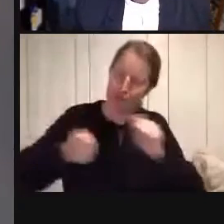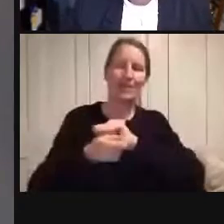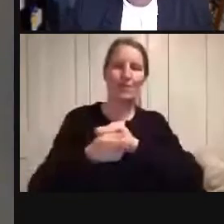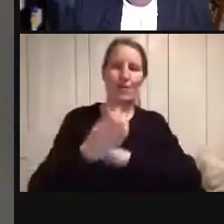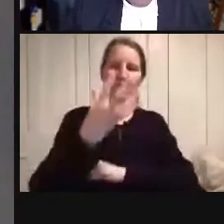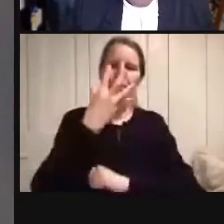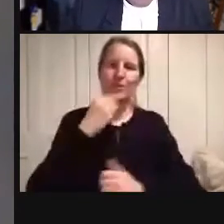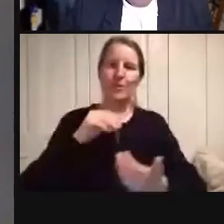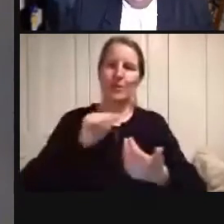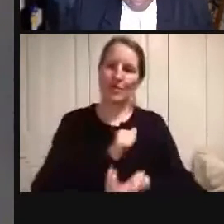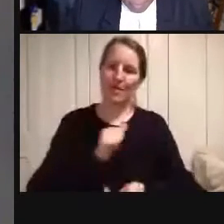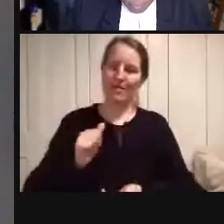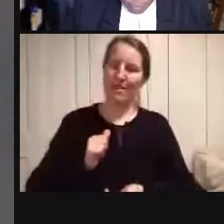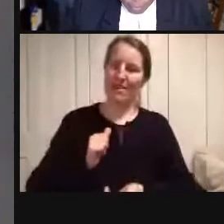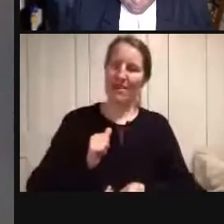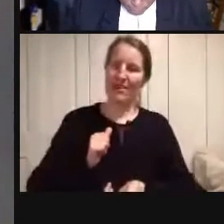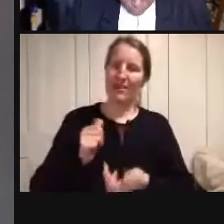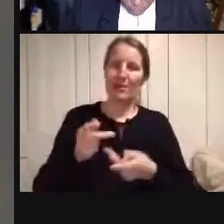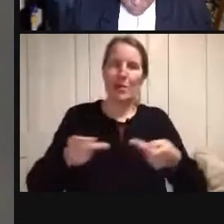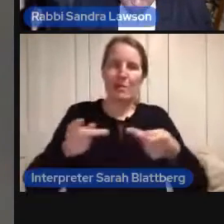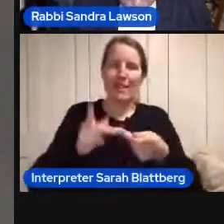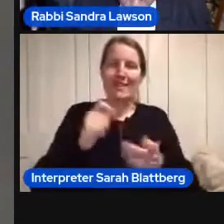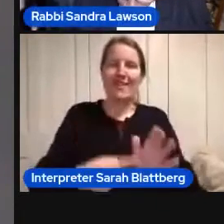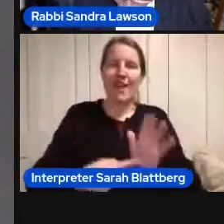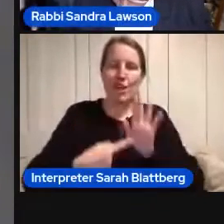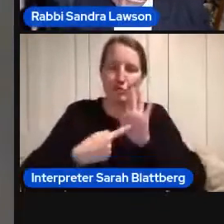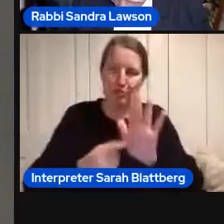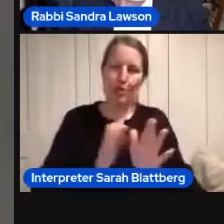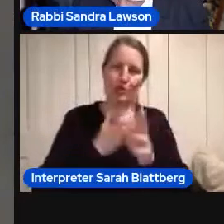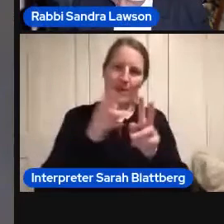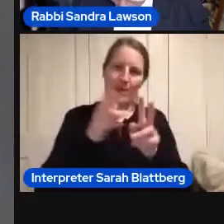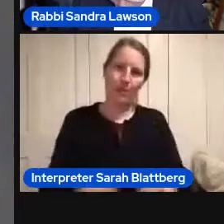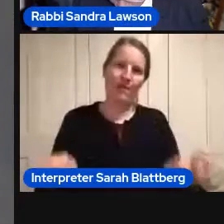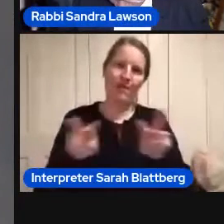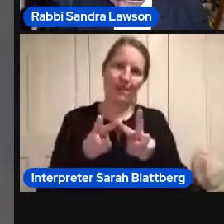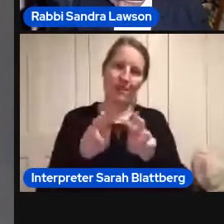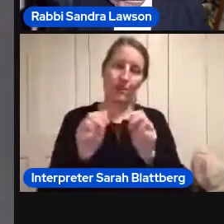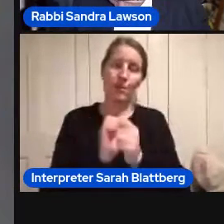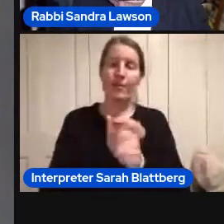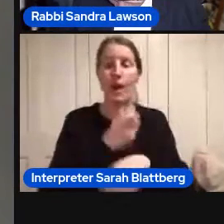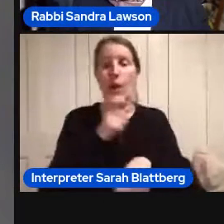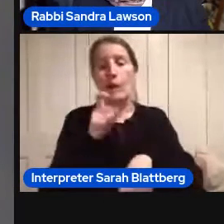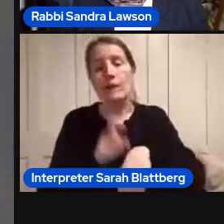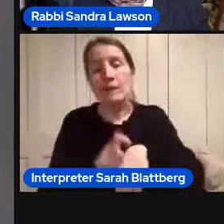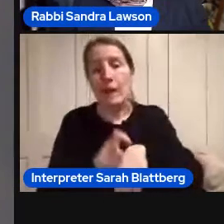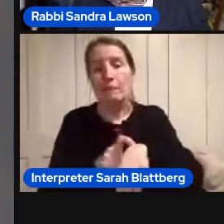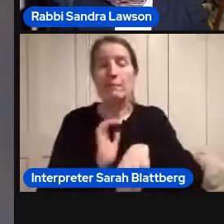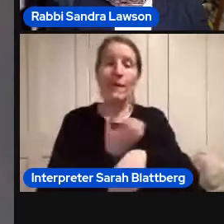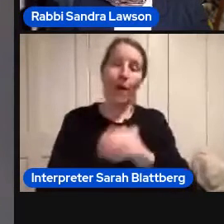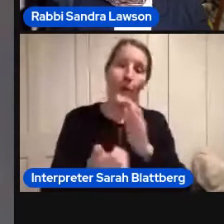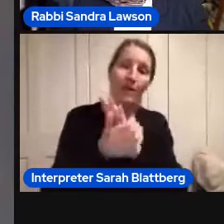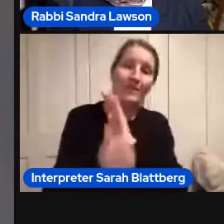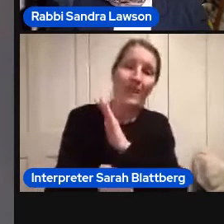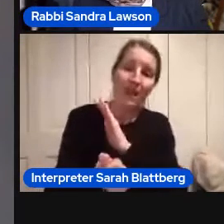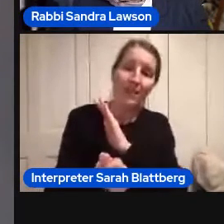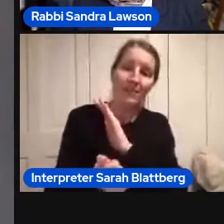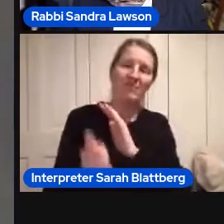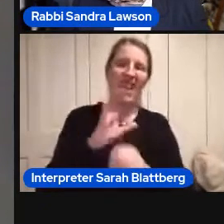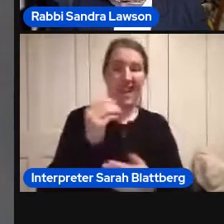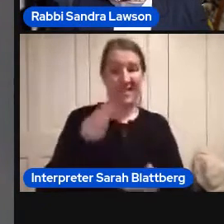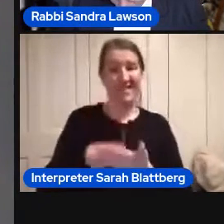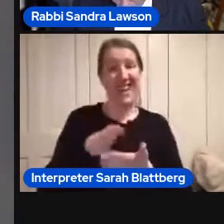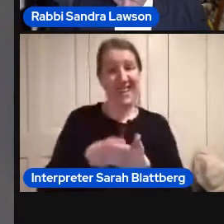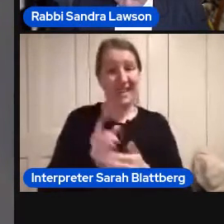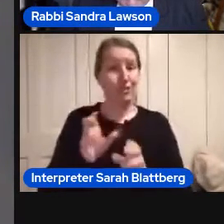into a place that lives out these values more robustly with our time, with our talent, and with our